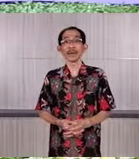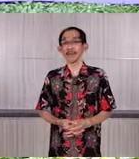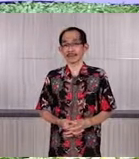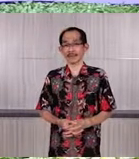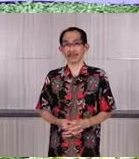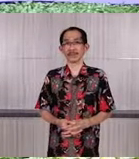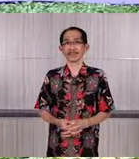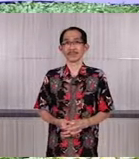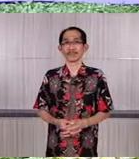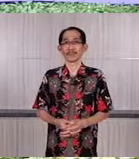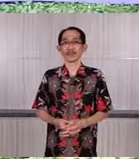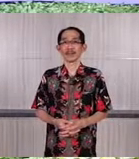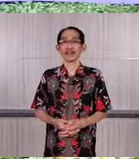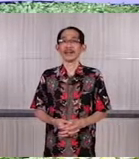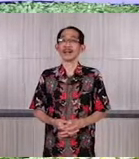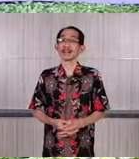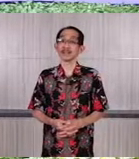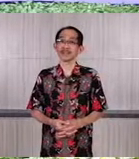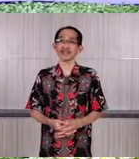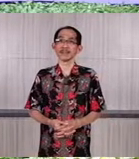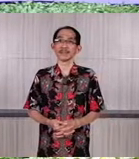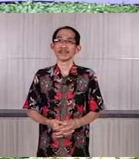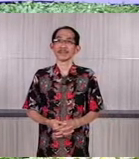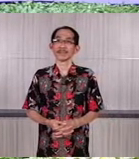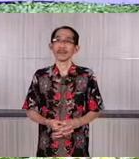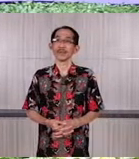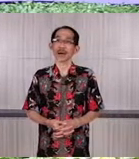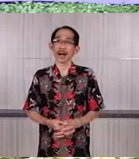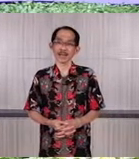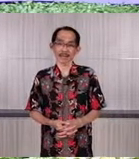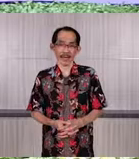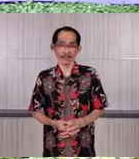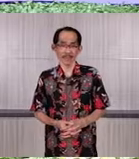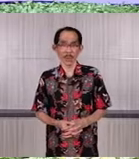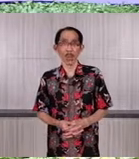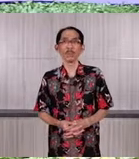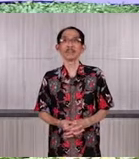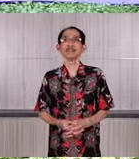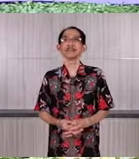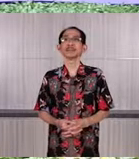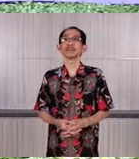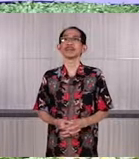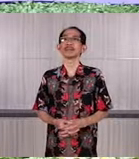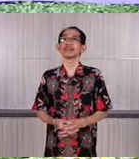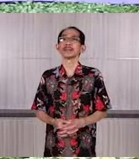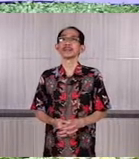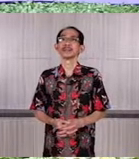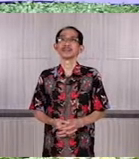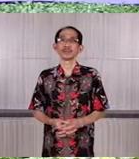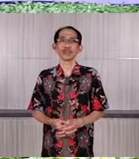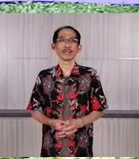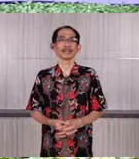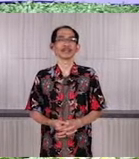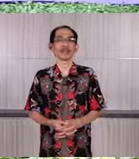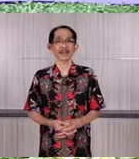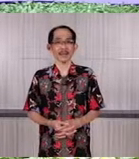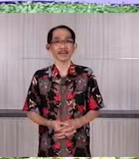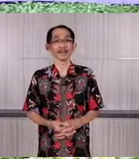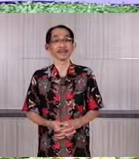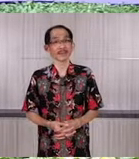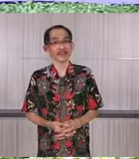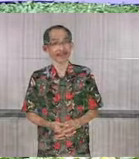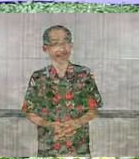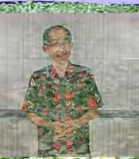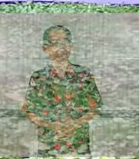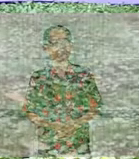Whatever it is, let's see if I can be open to it just